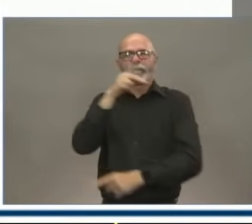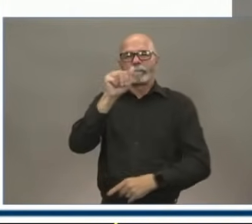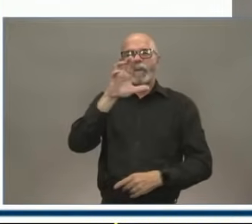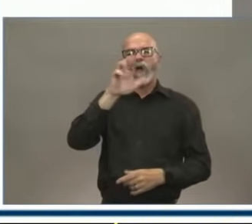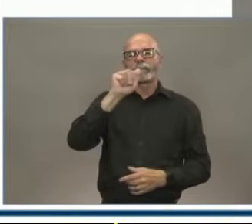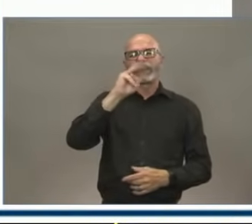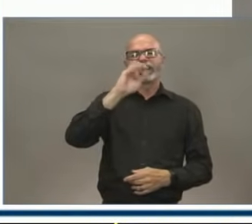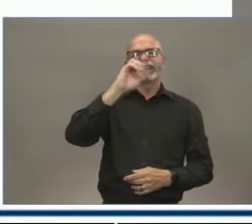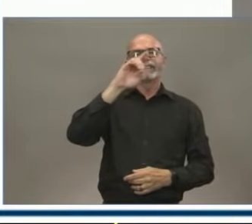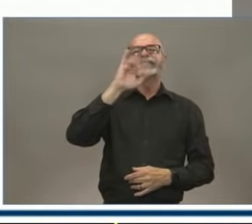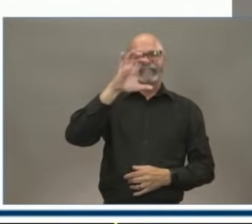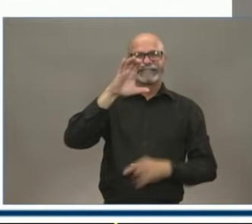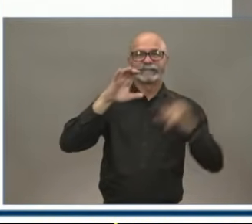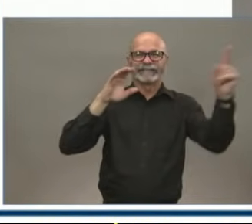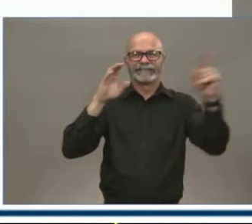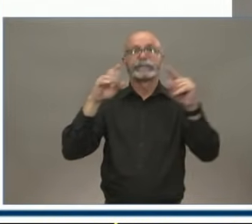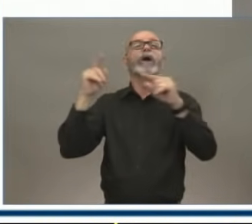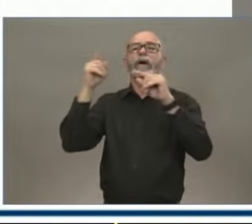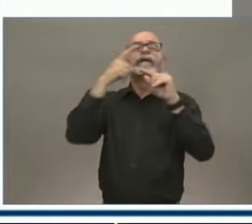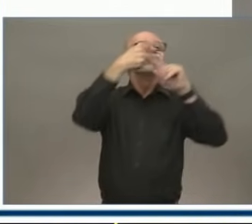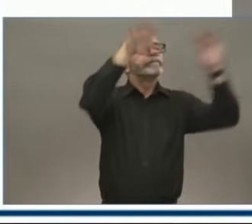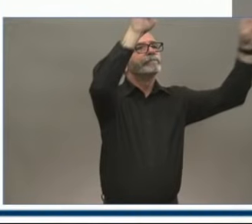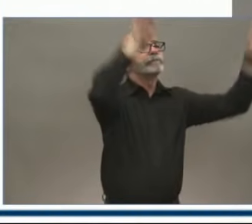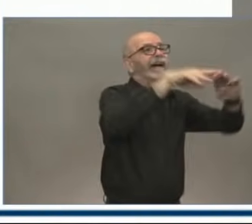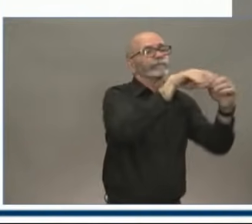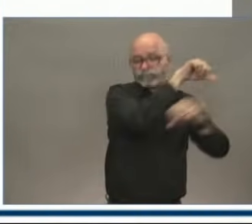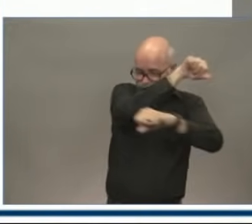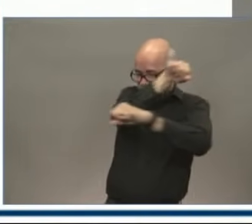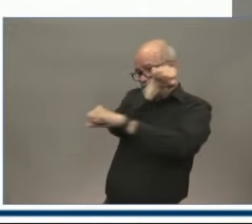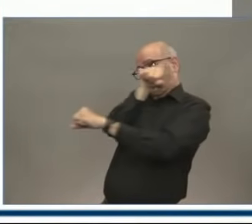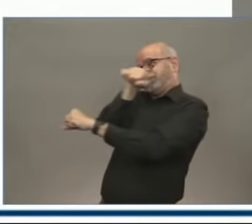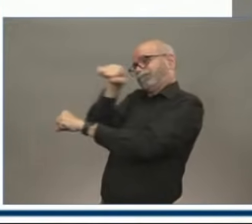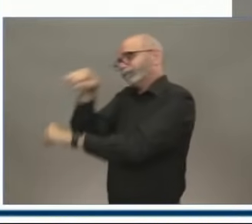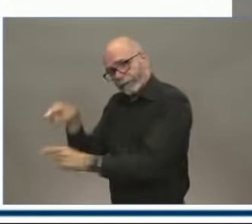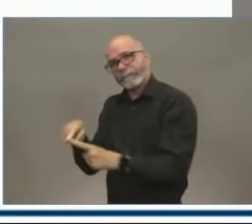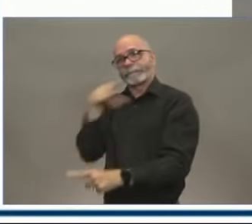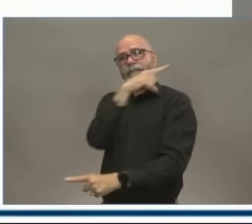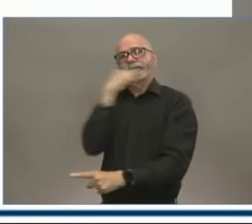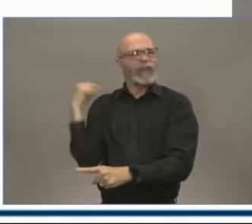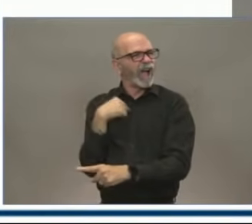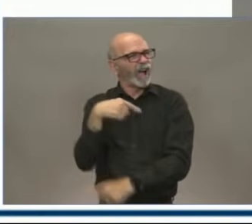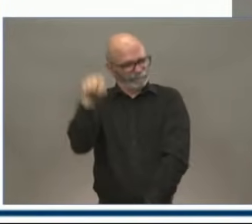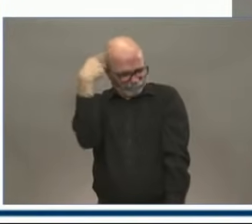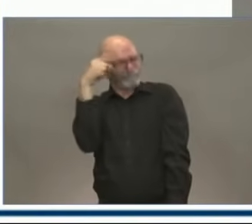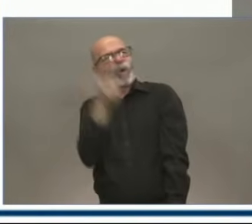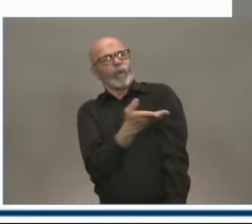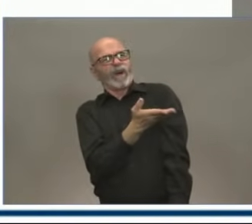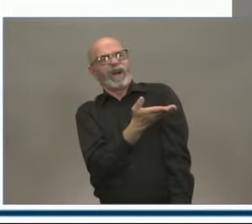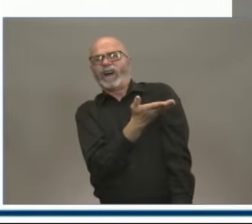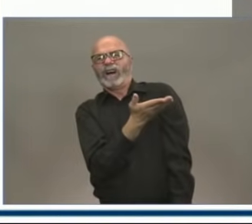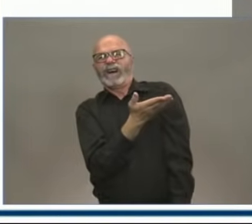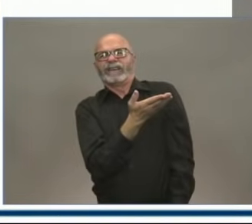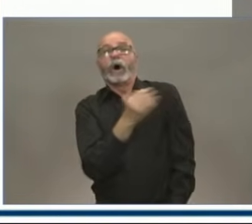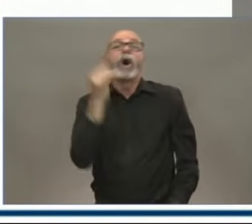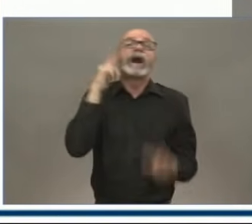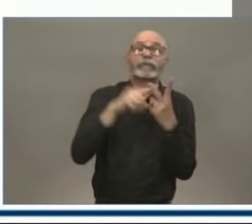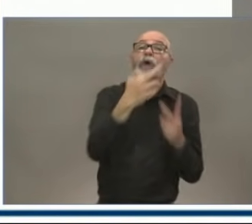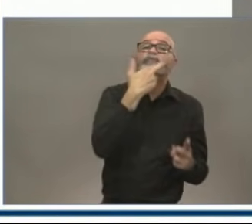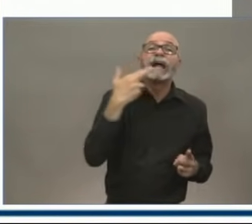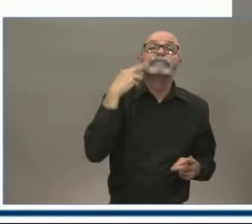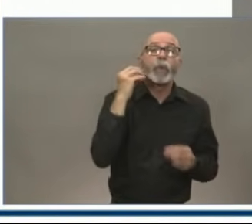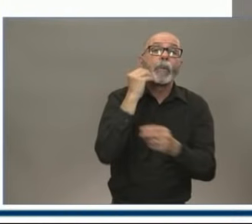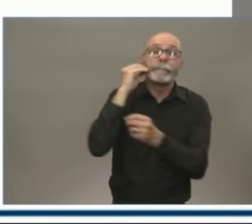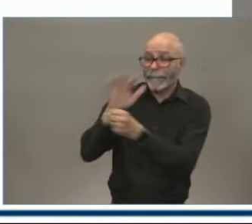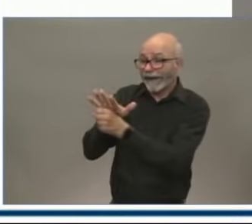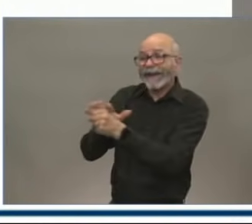Halifax area, who are being denied access in restaurants in their home communities. That's not okay. They're there to help